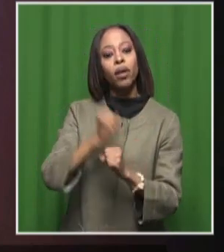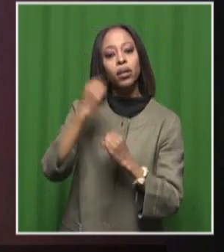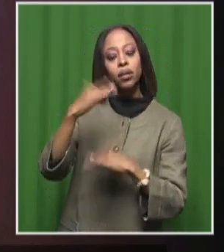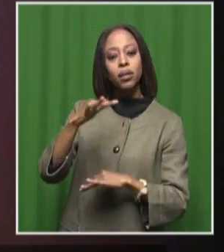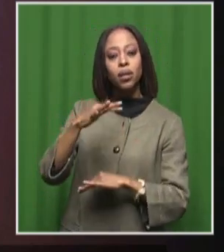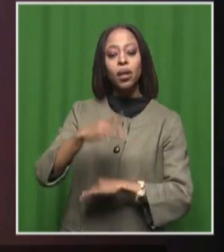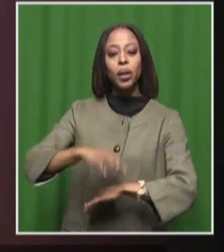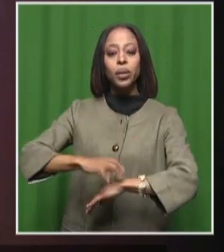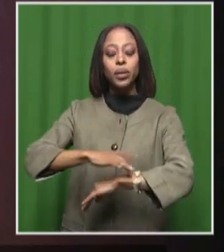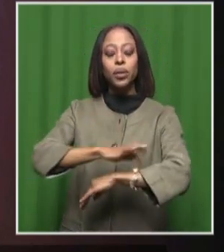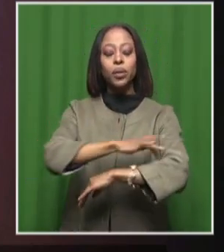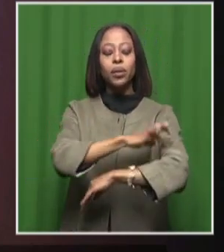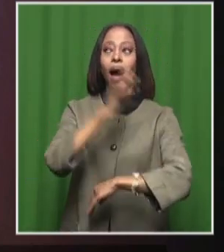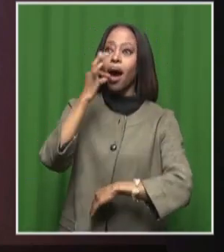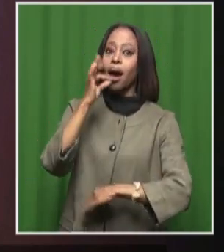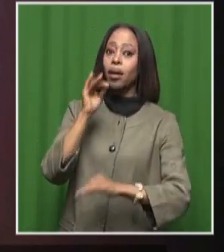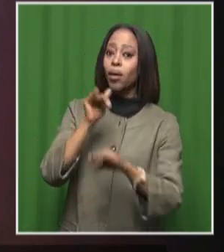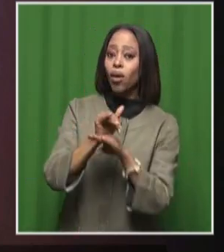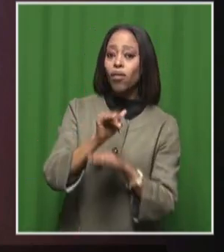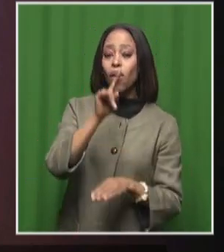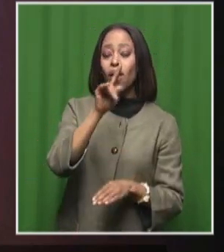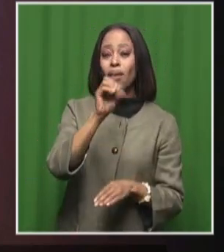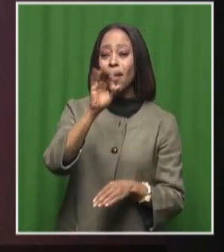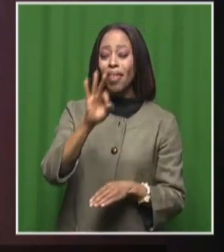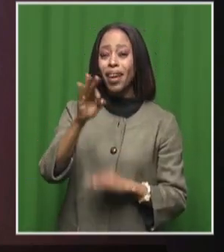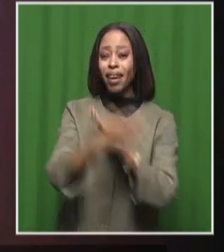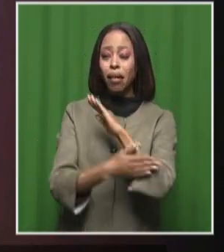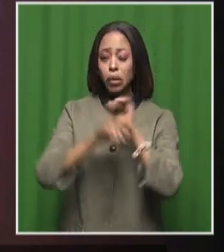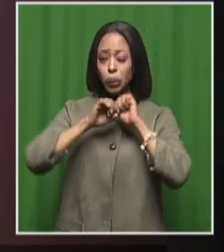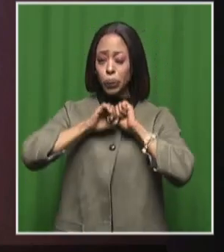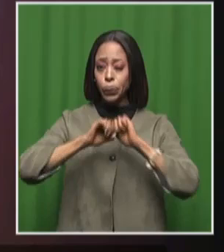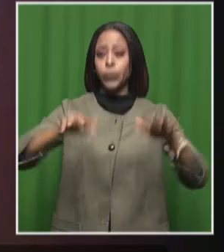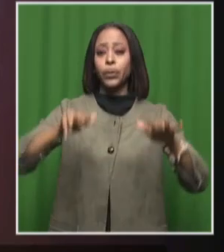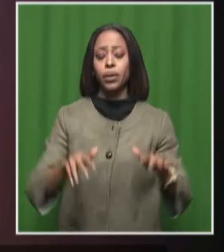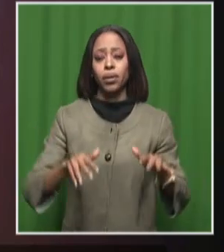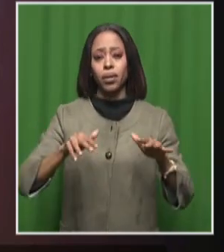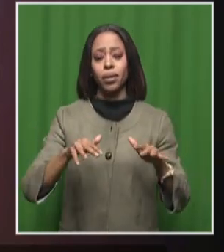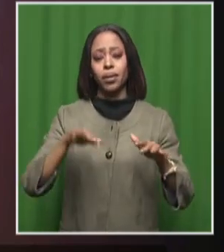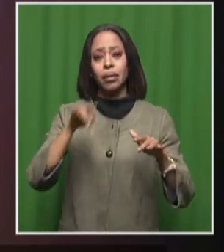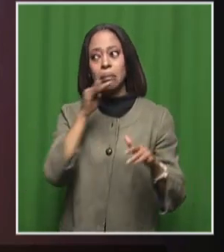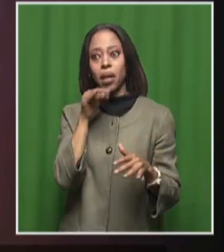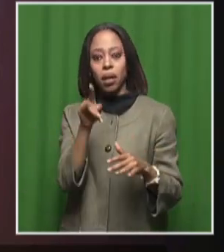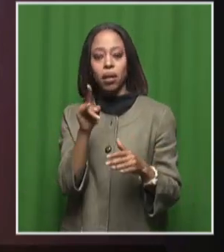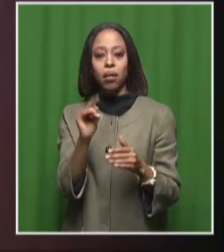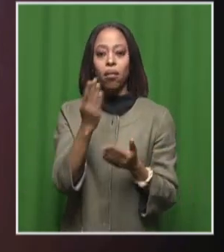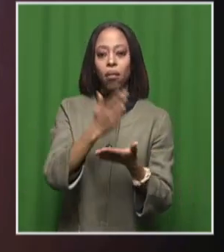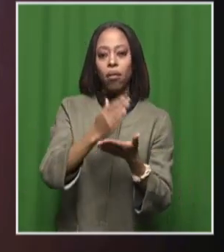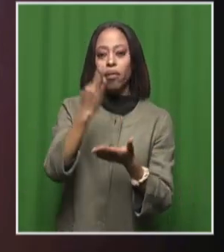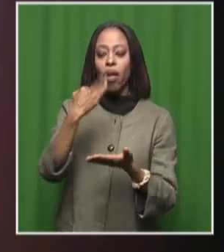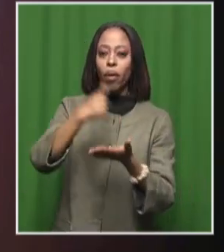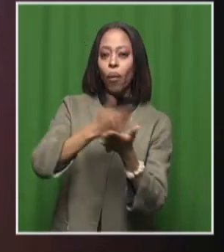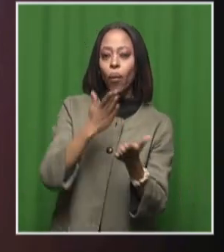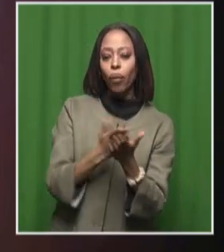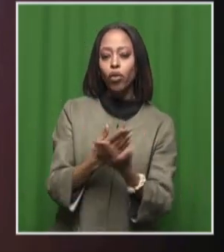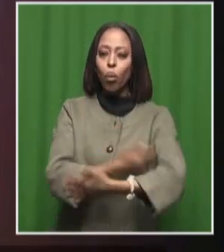measles outbreaks hit 103 countries. I mean, this is home to roughly 3/4 of the world's